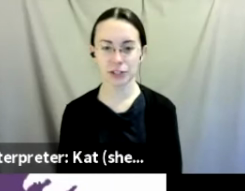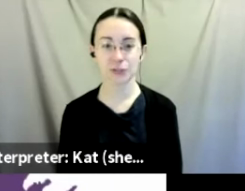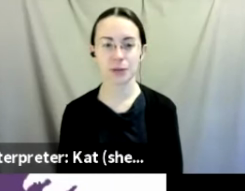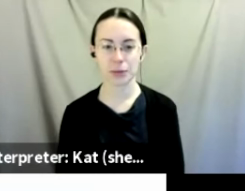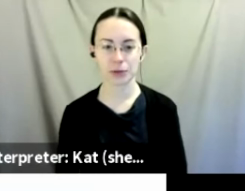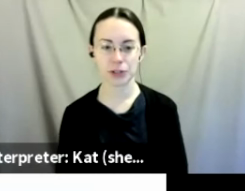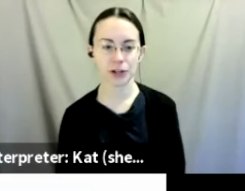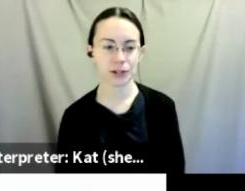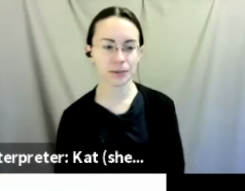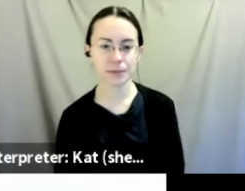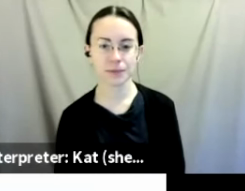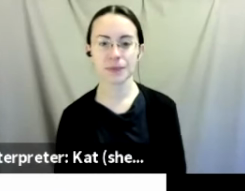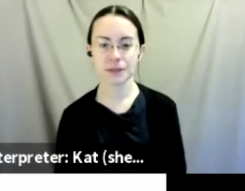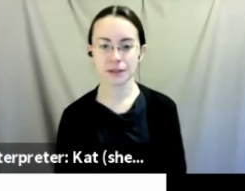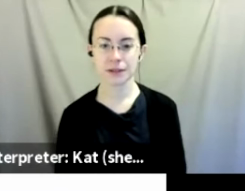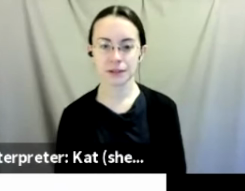the project from my postdoc.